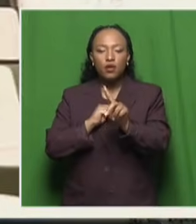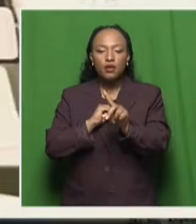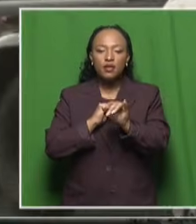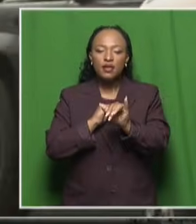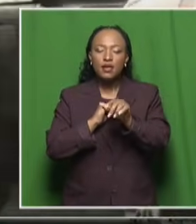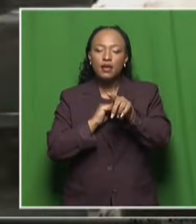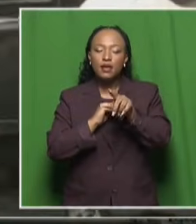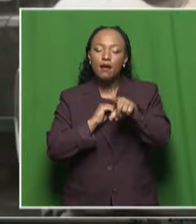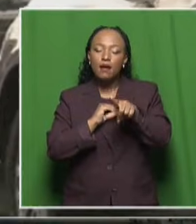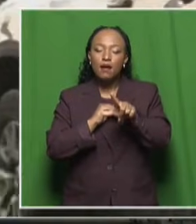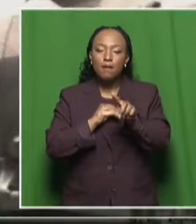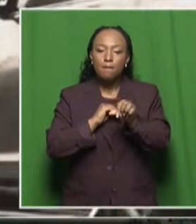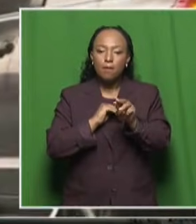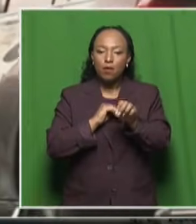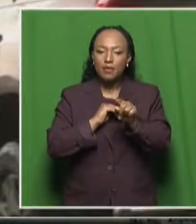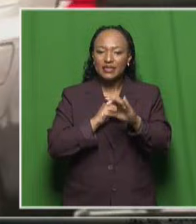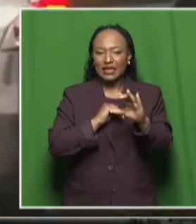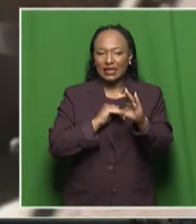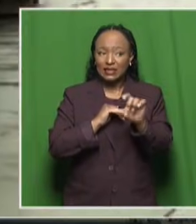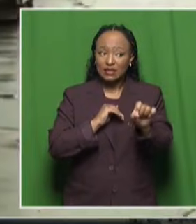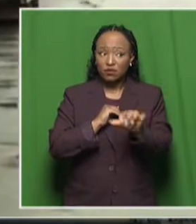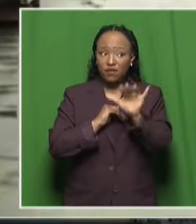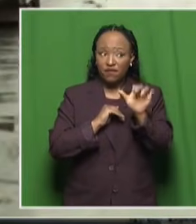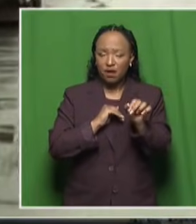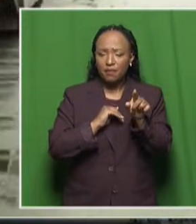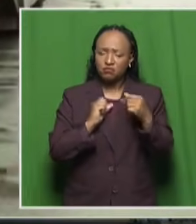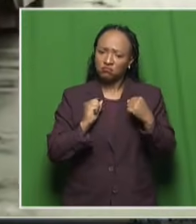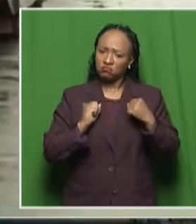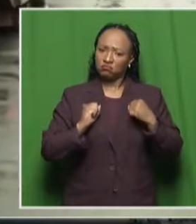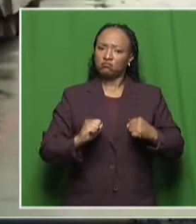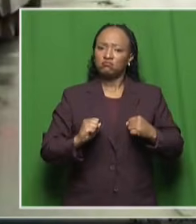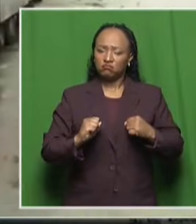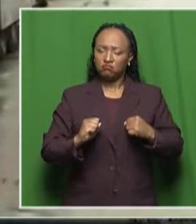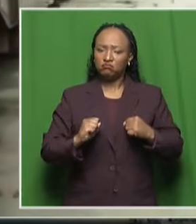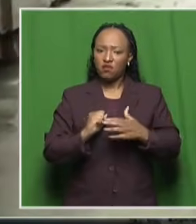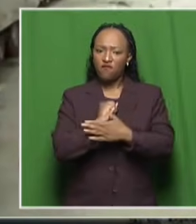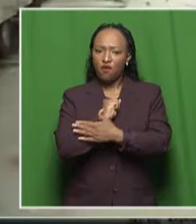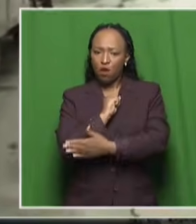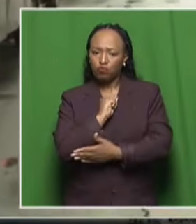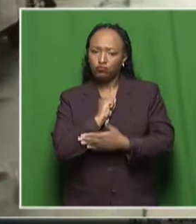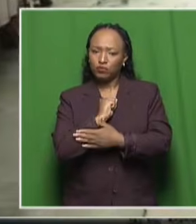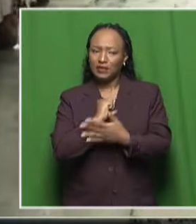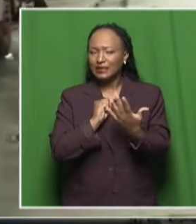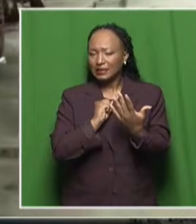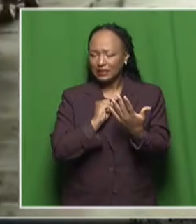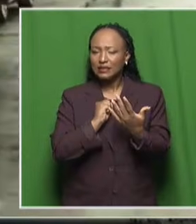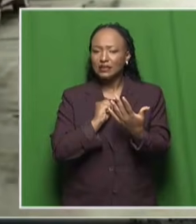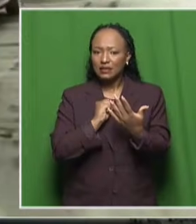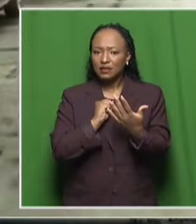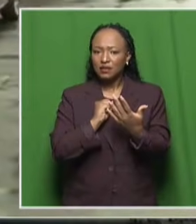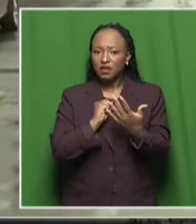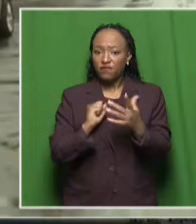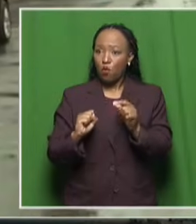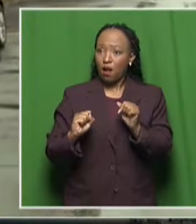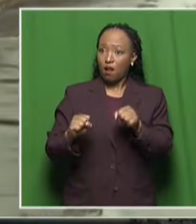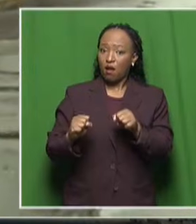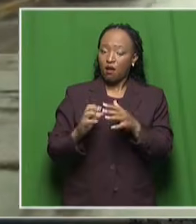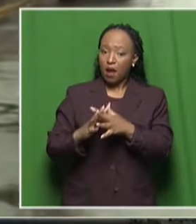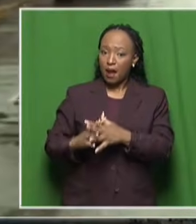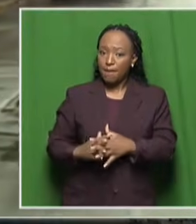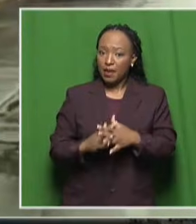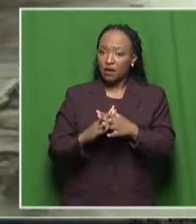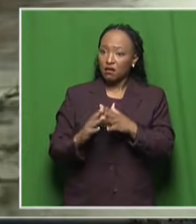Africa should stand firm because part of the integrity and the sovereignty of the country is at stake. If we were to allow the Americans to carry